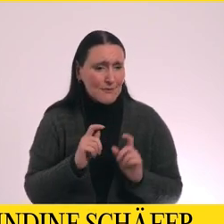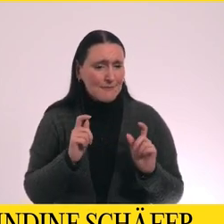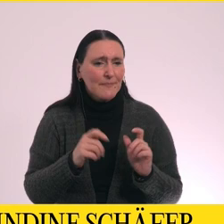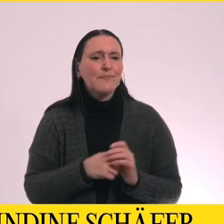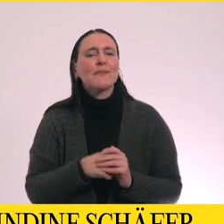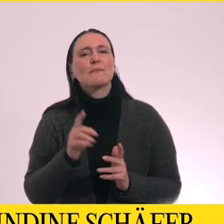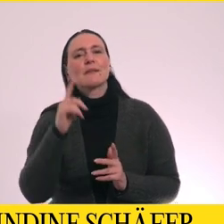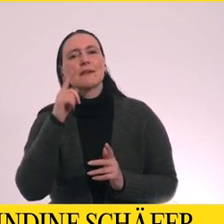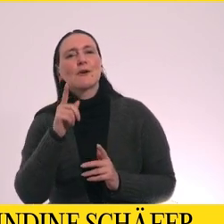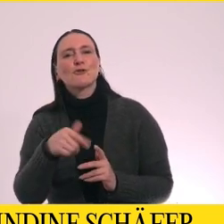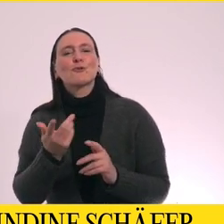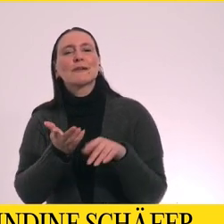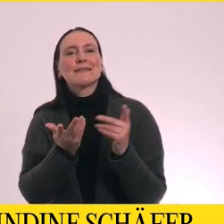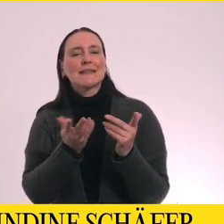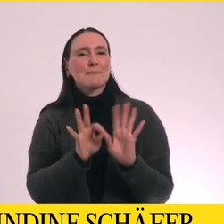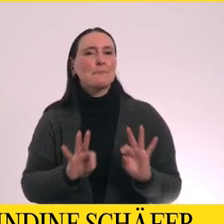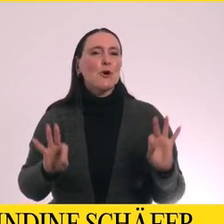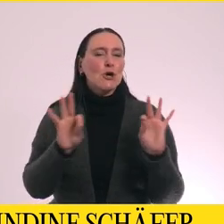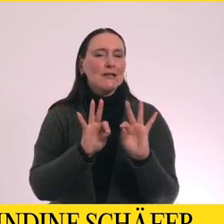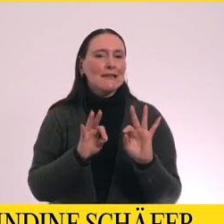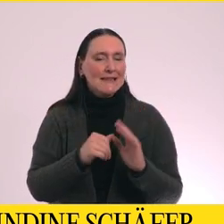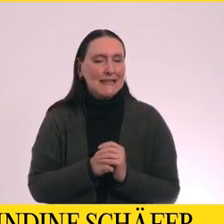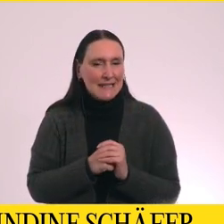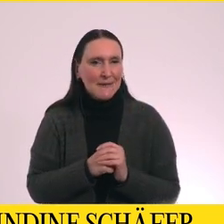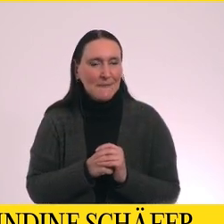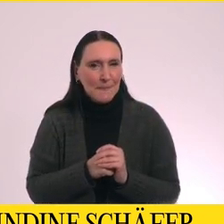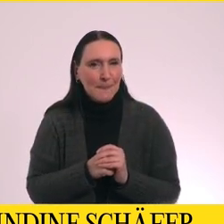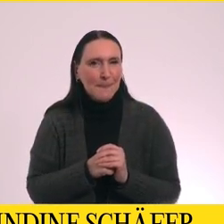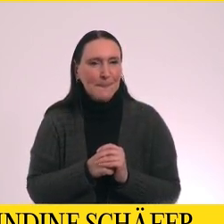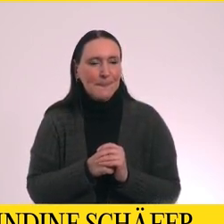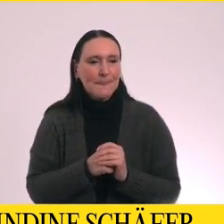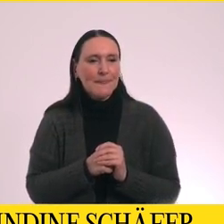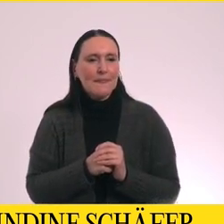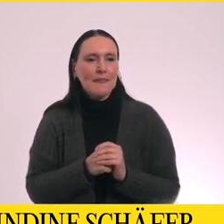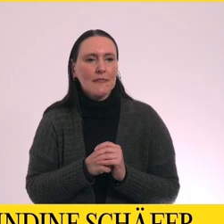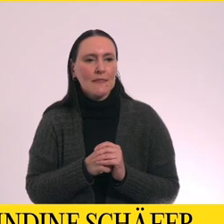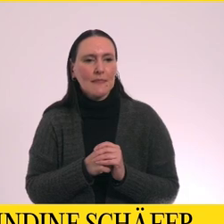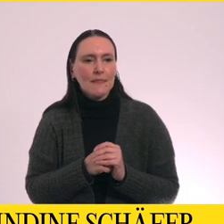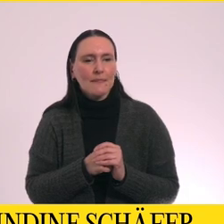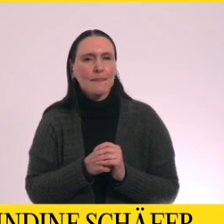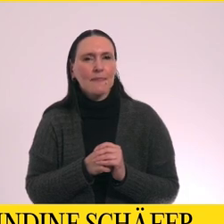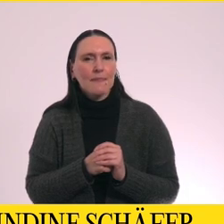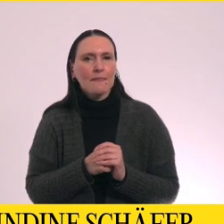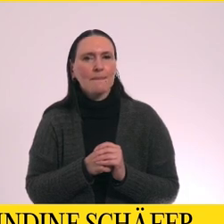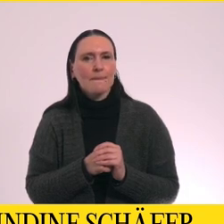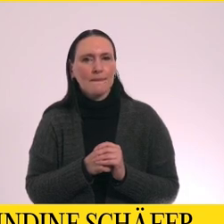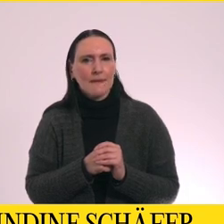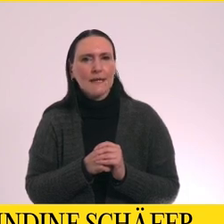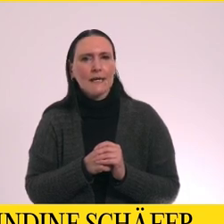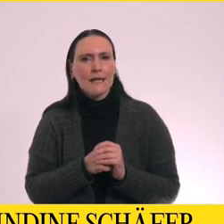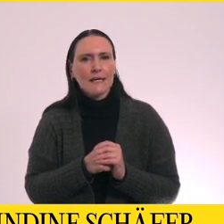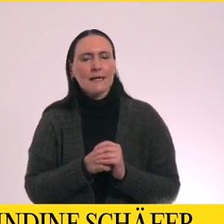have people in public exhibition spaces.